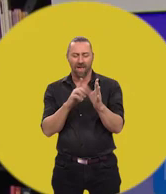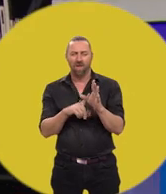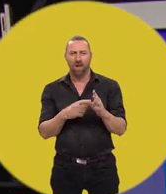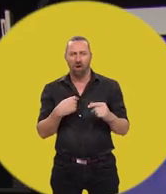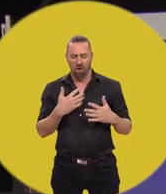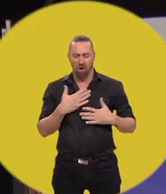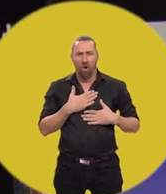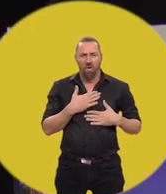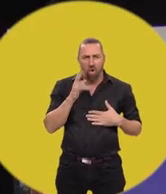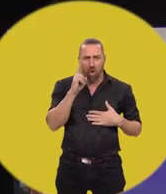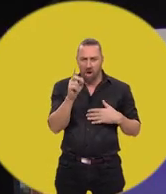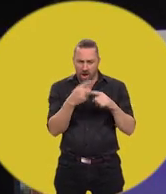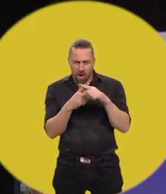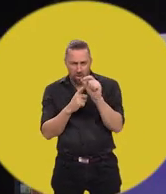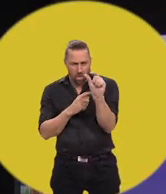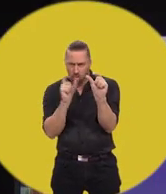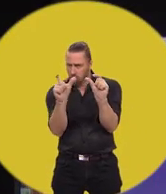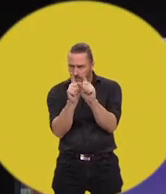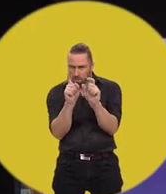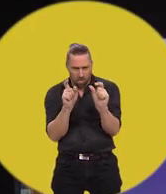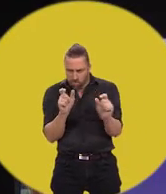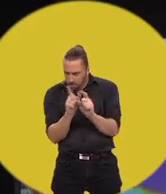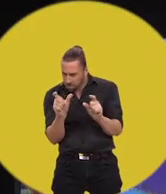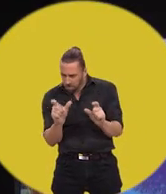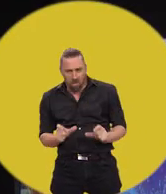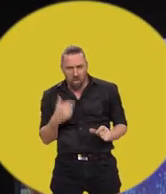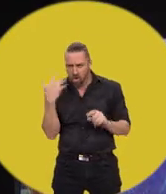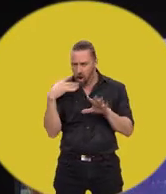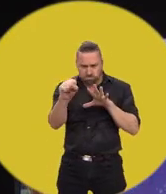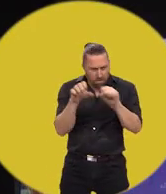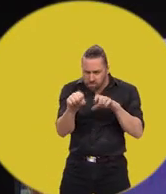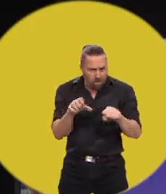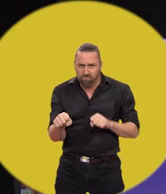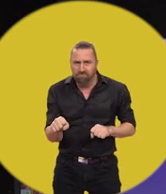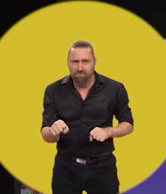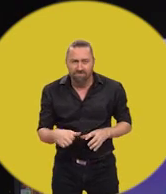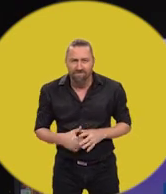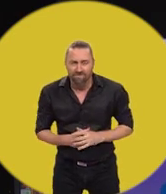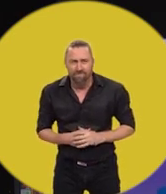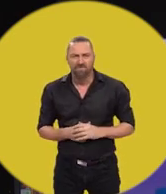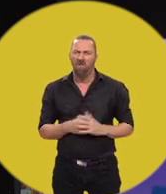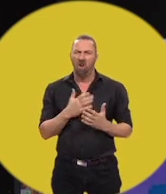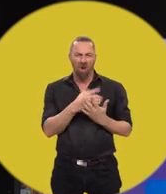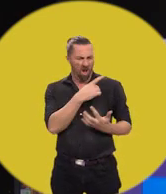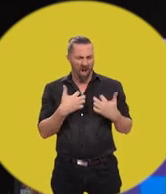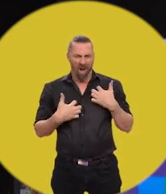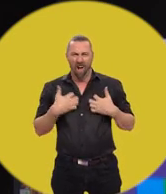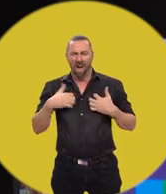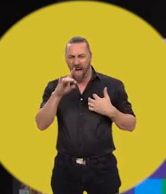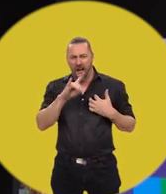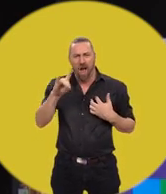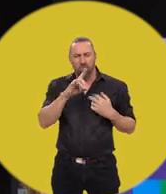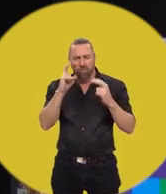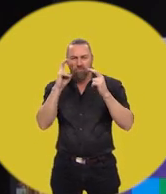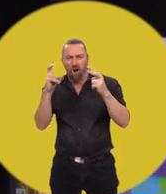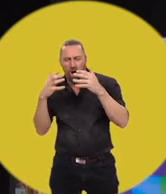Thanks, Amy. I love looking for words that rhyme. It's something I do all the time. Wasn't it an amazing